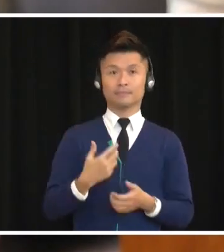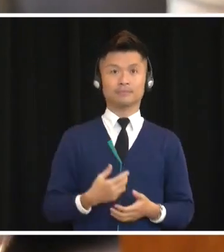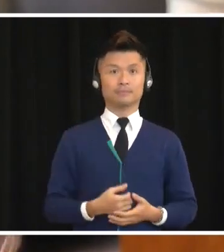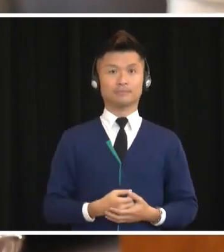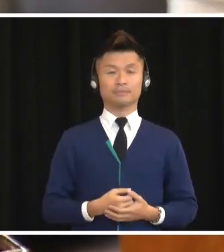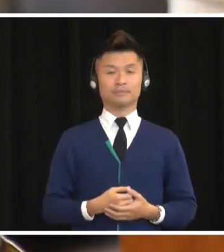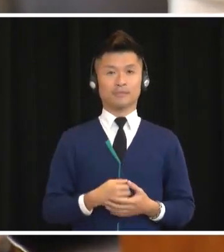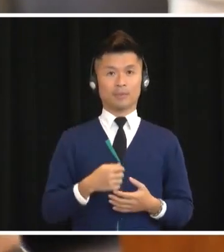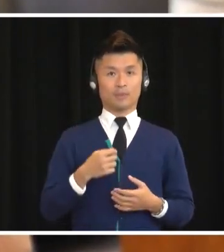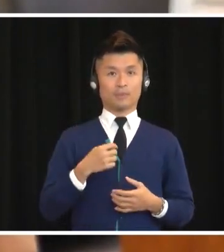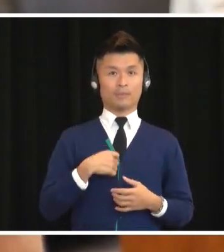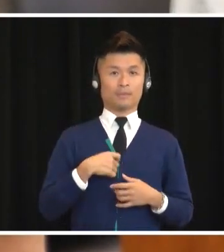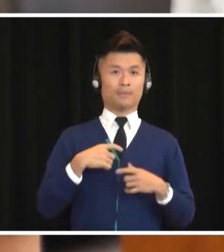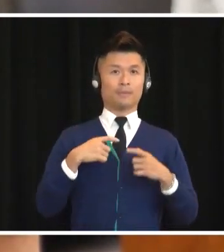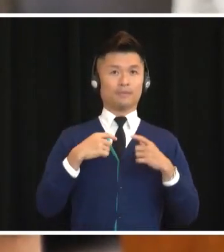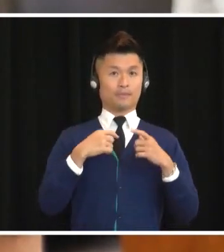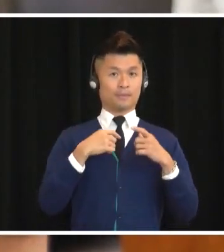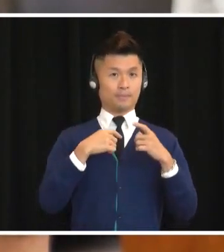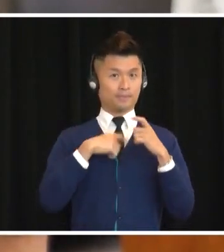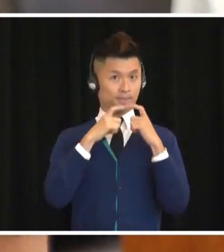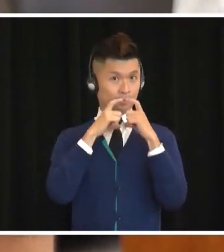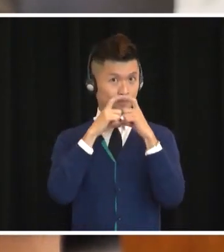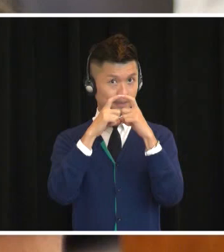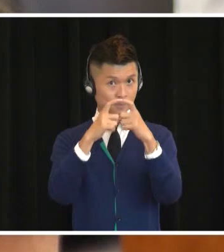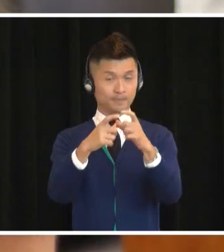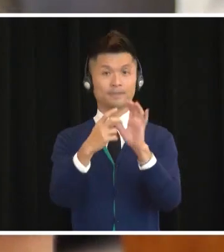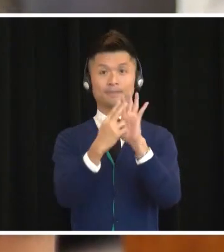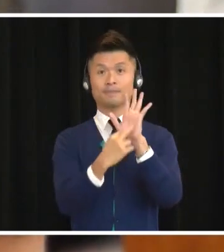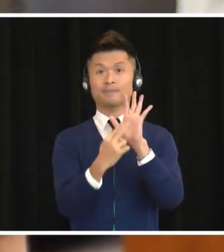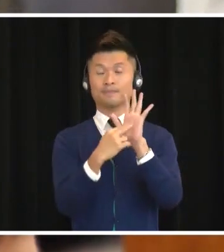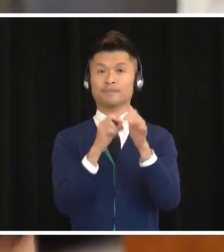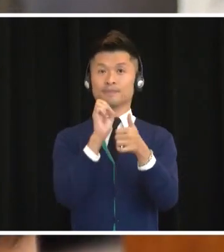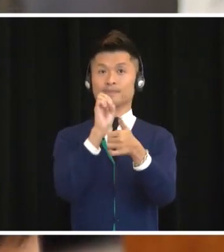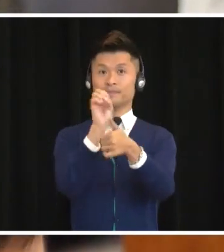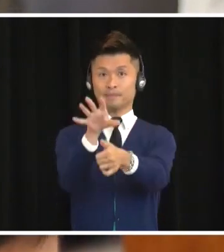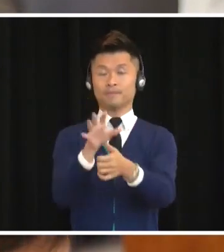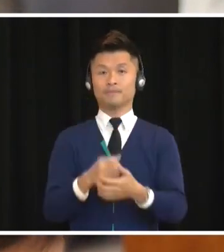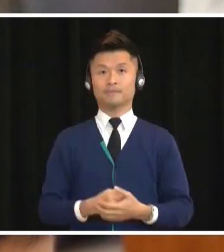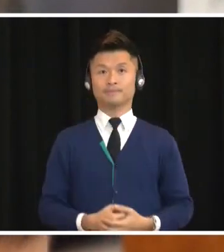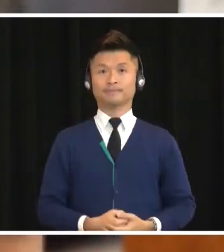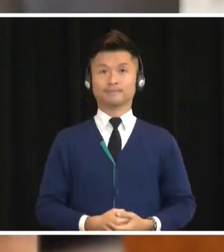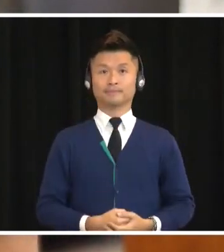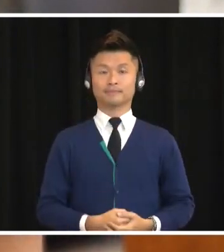In response to your question, I would like to offer the following replies.